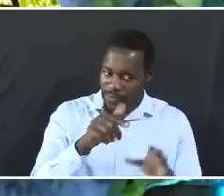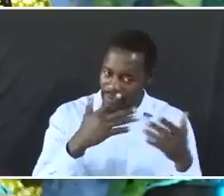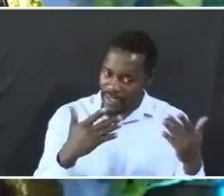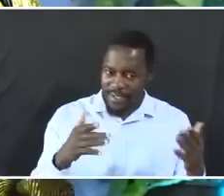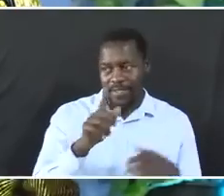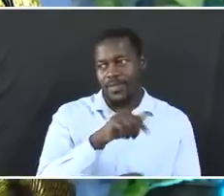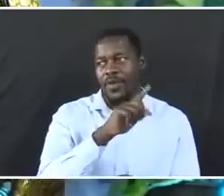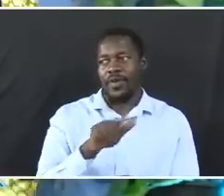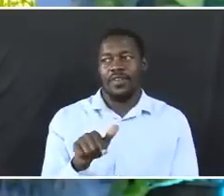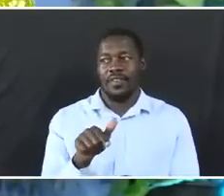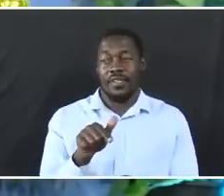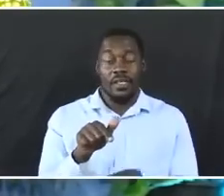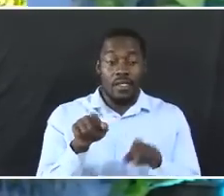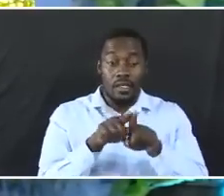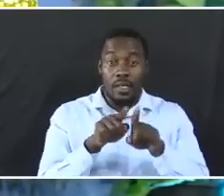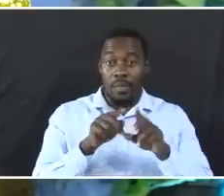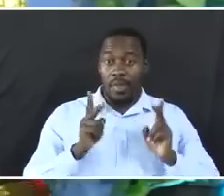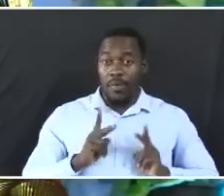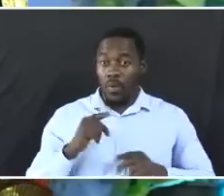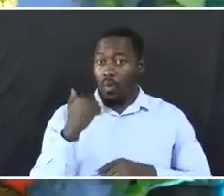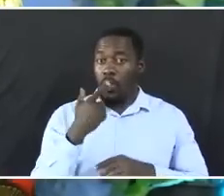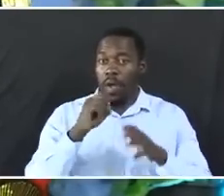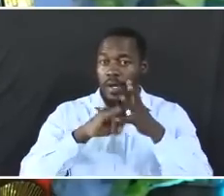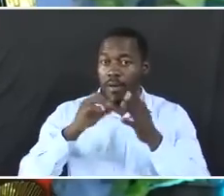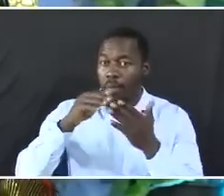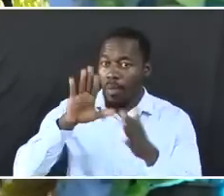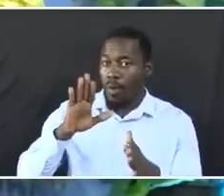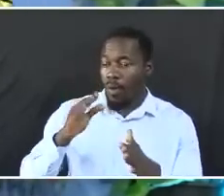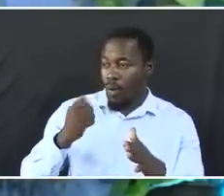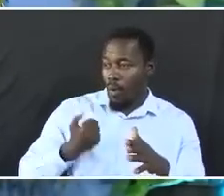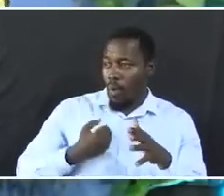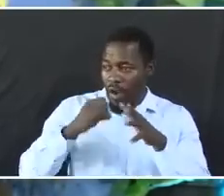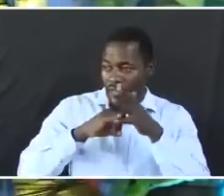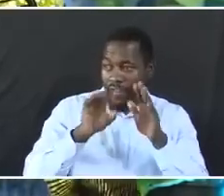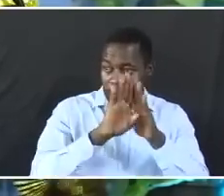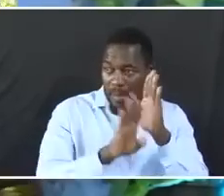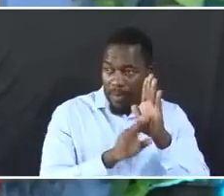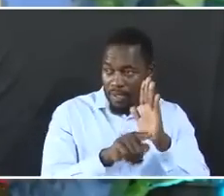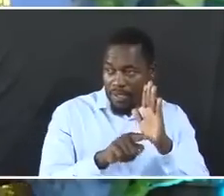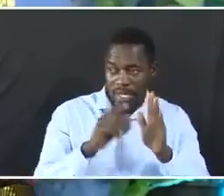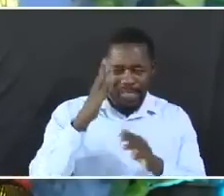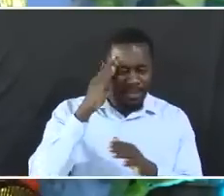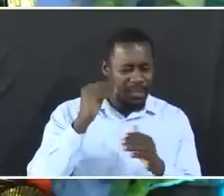with consequences. Be willing to bear. The final question.